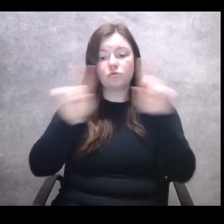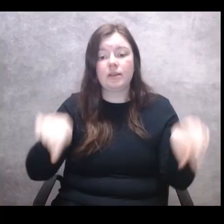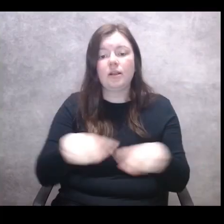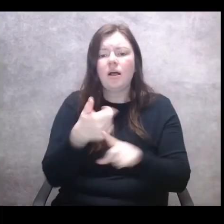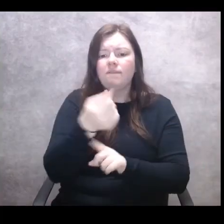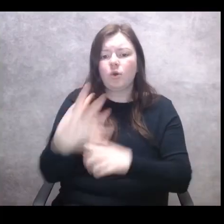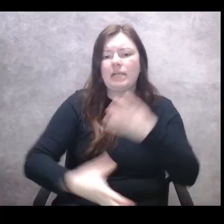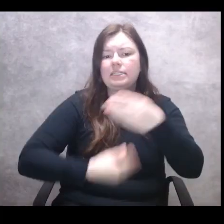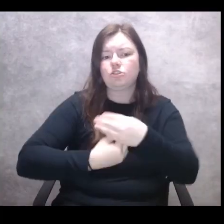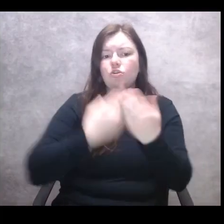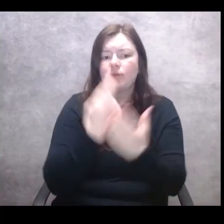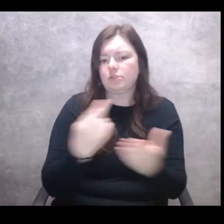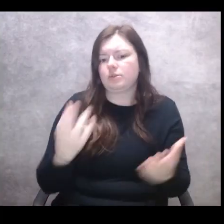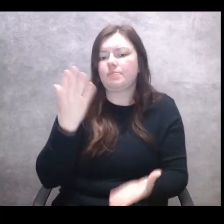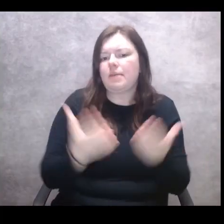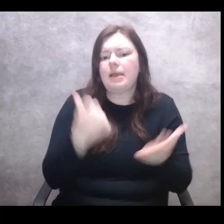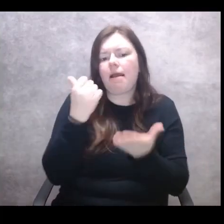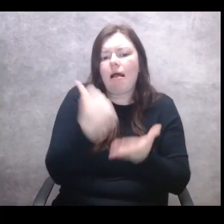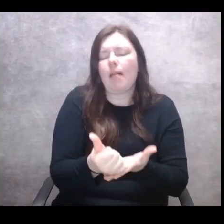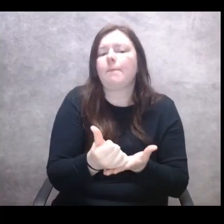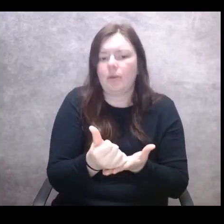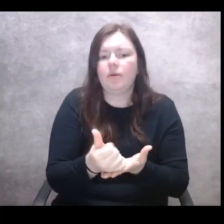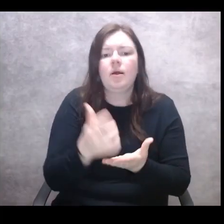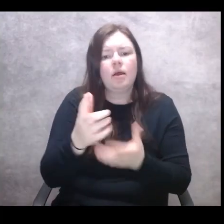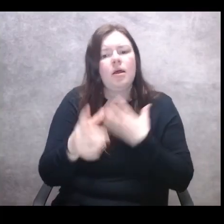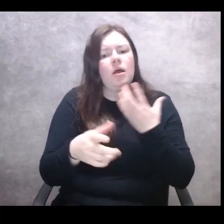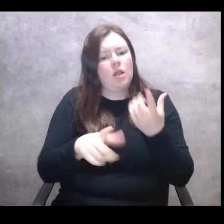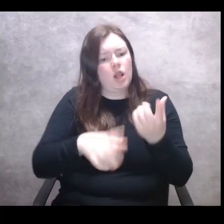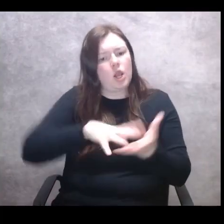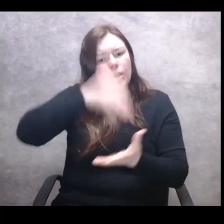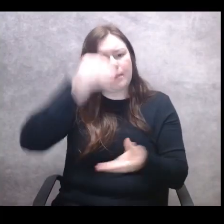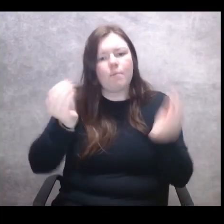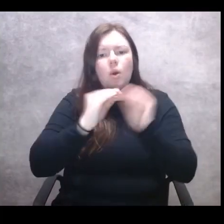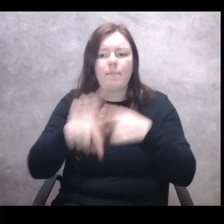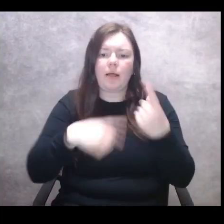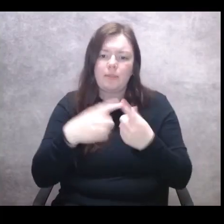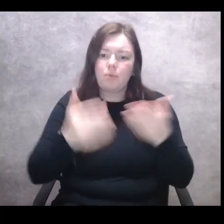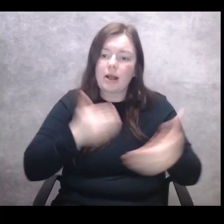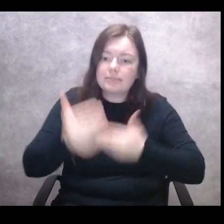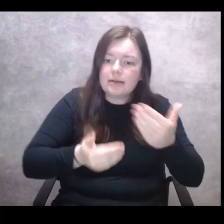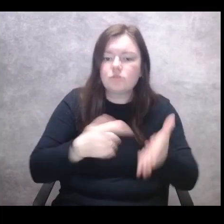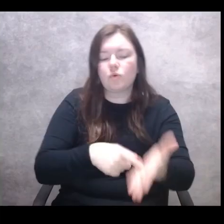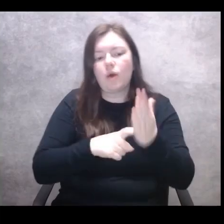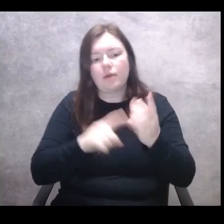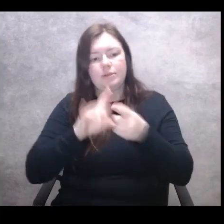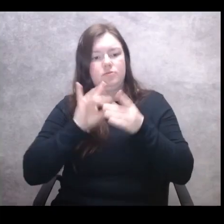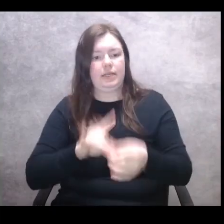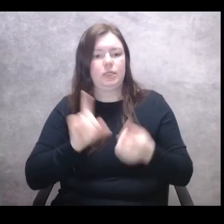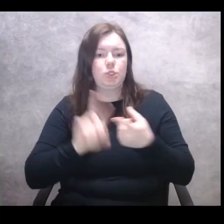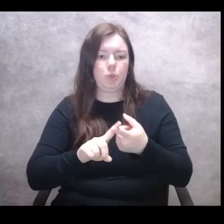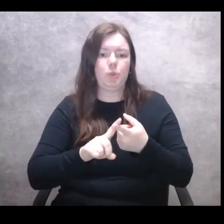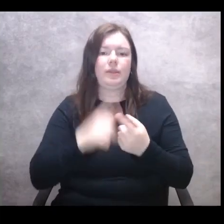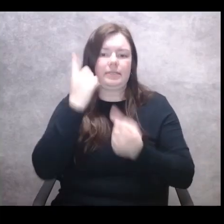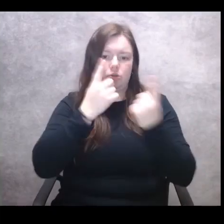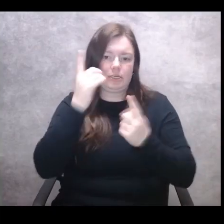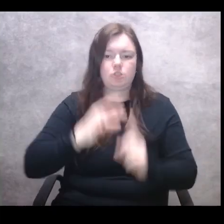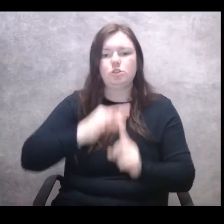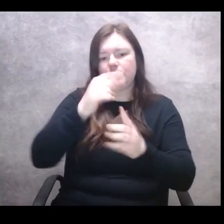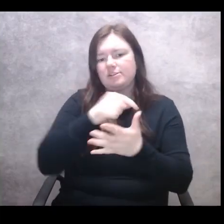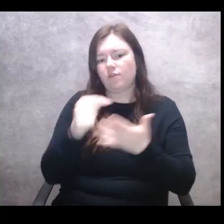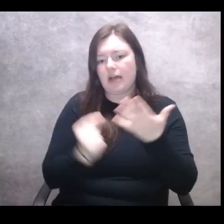Here are a few additional resources that may assist in learning more about the process and requirements related